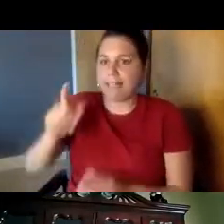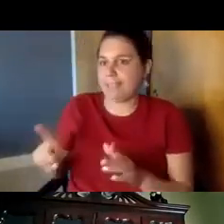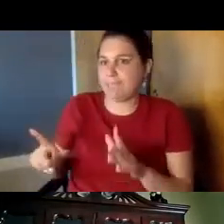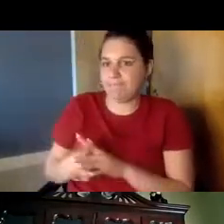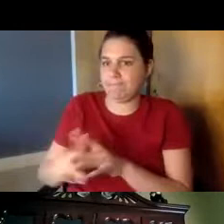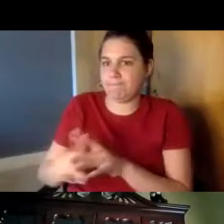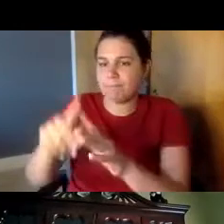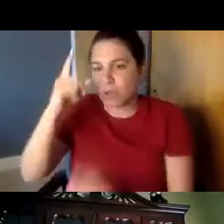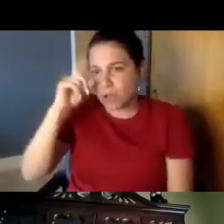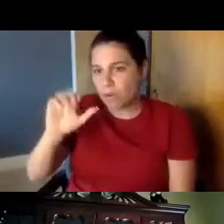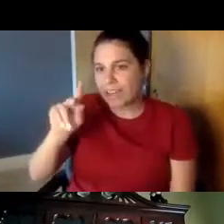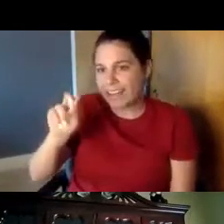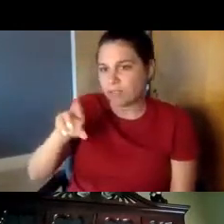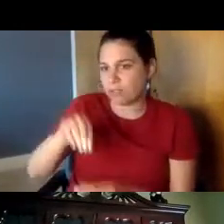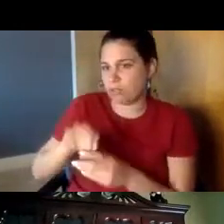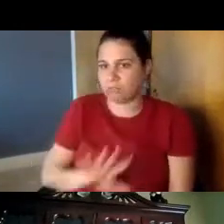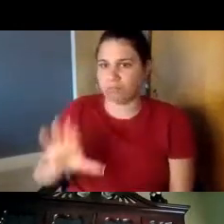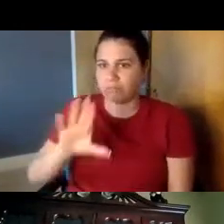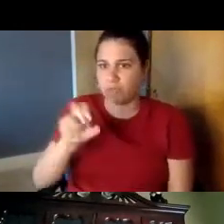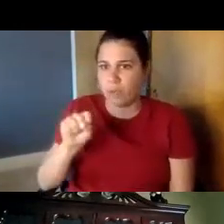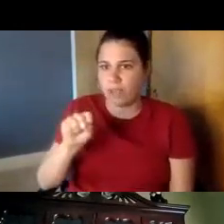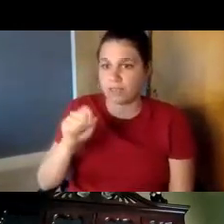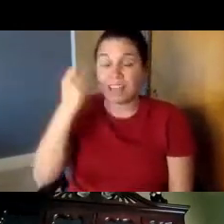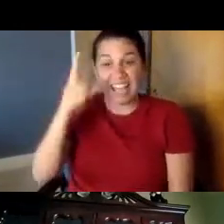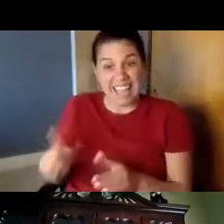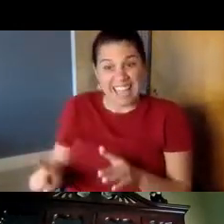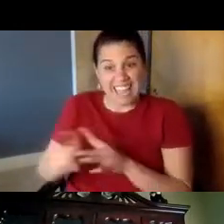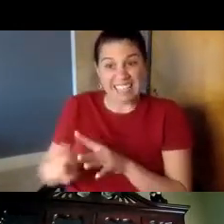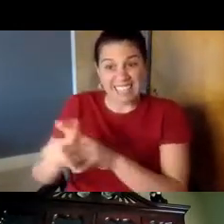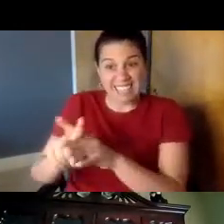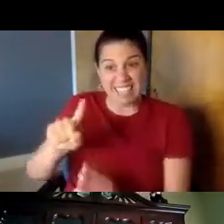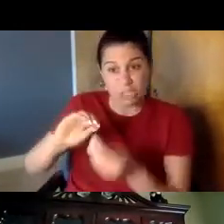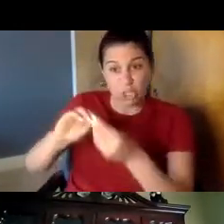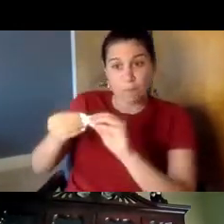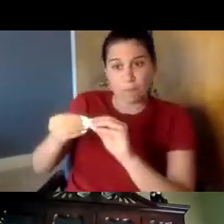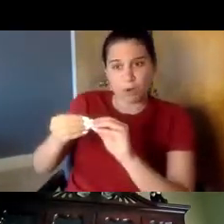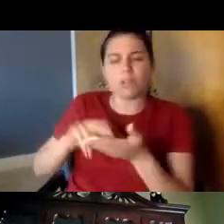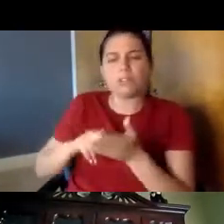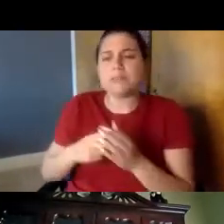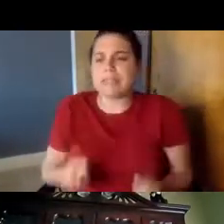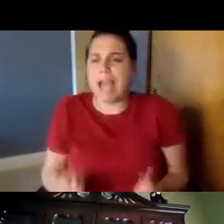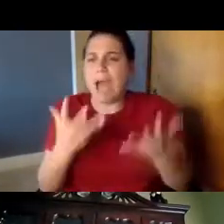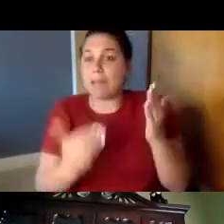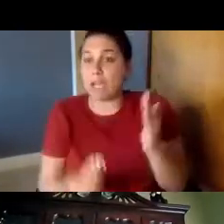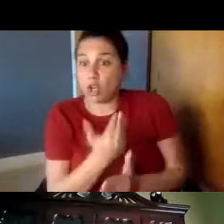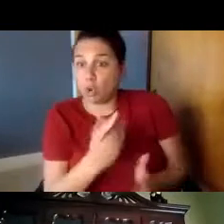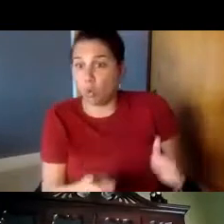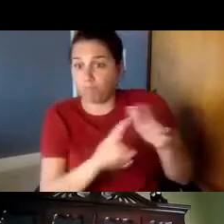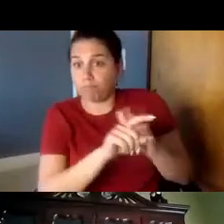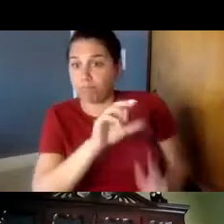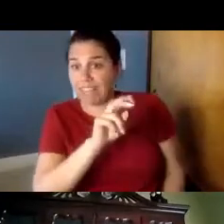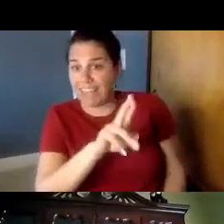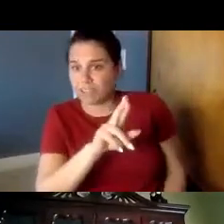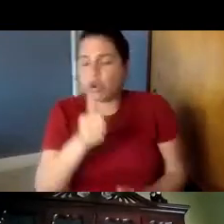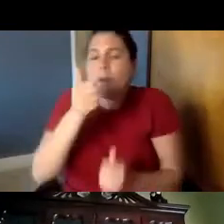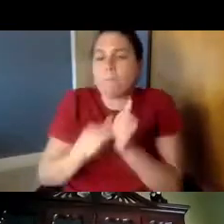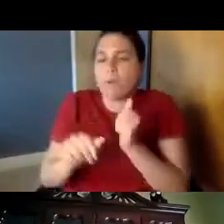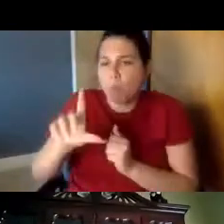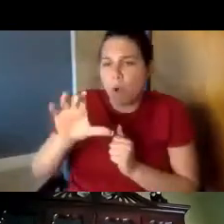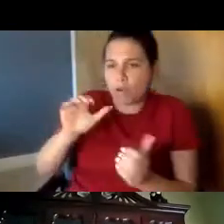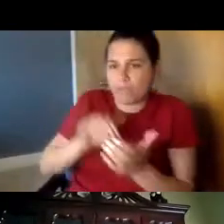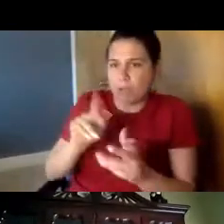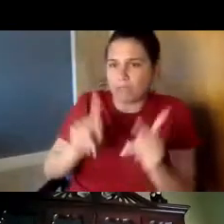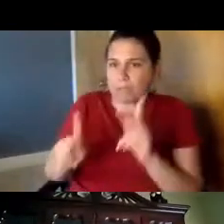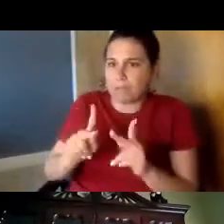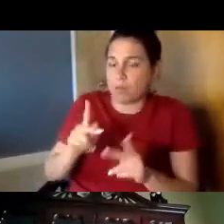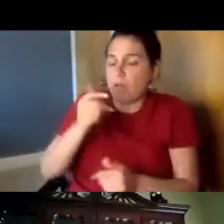cancer in the entire country. Incidence rates are expressed in number of new cases of cancer per 100,000 people per